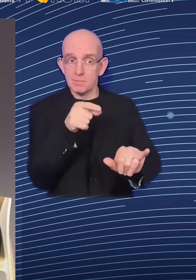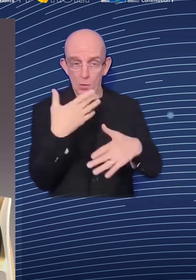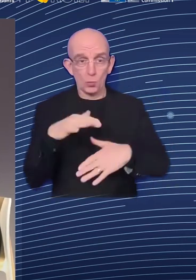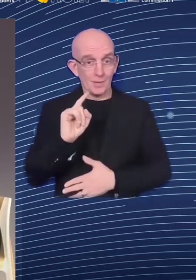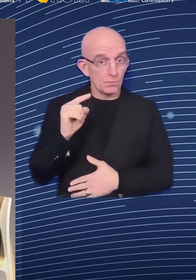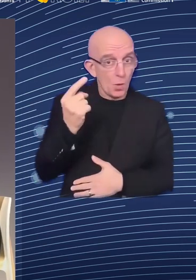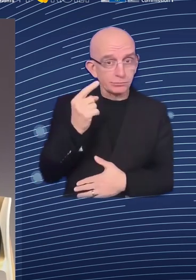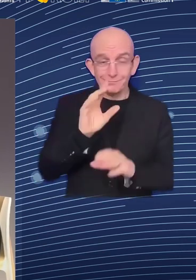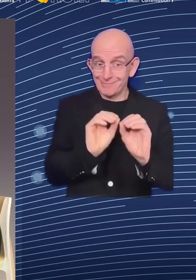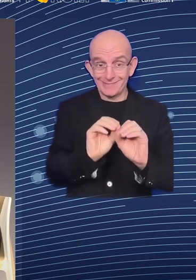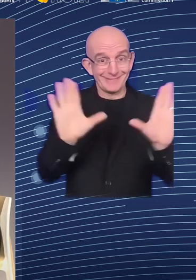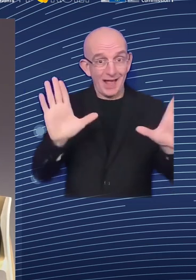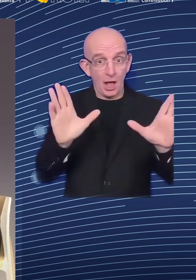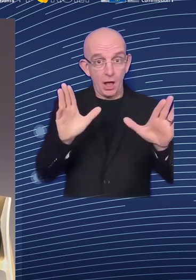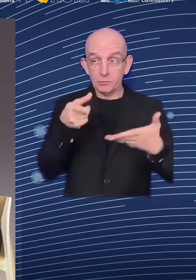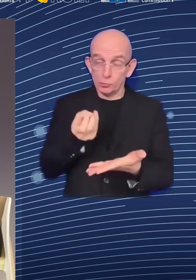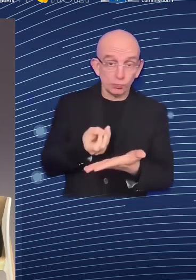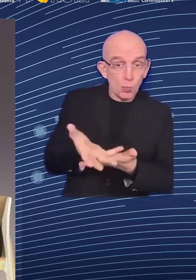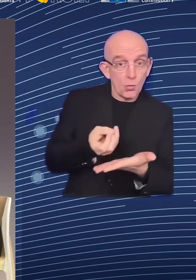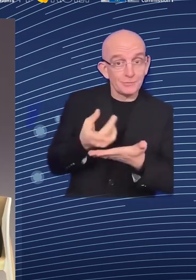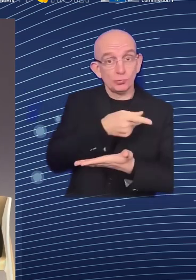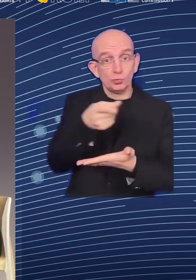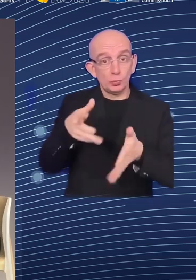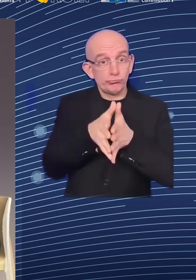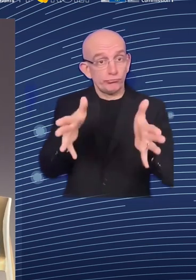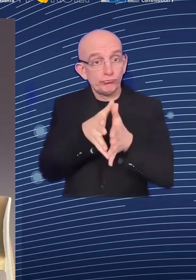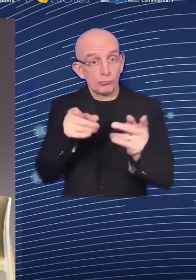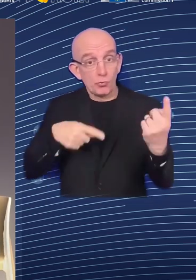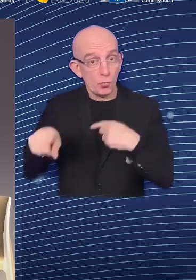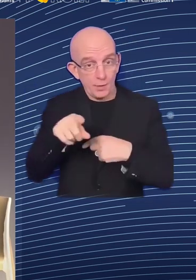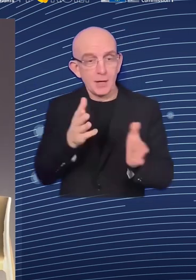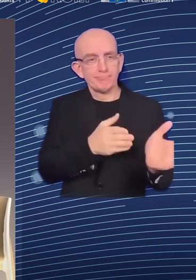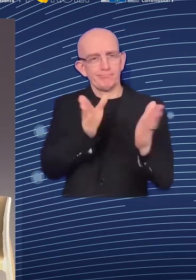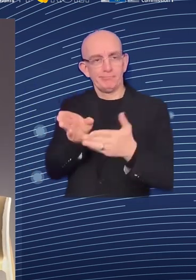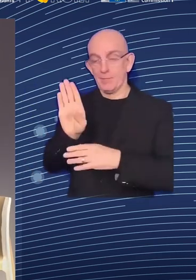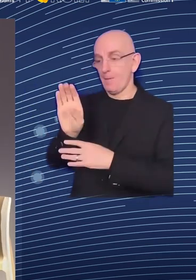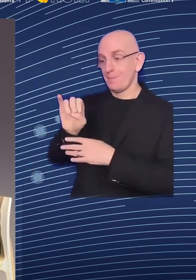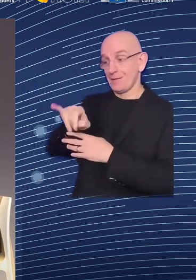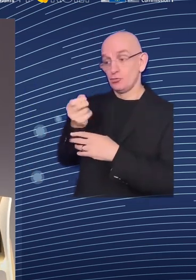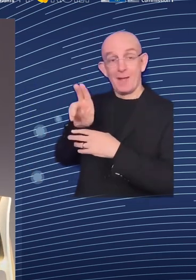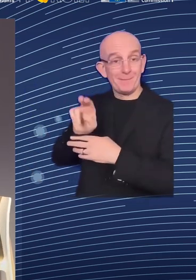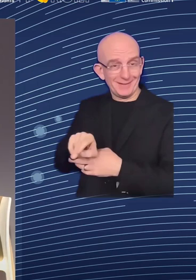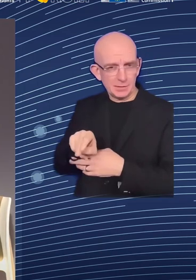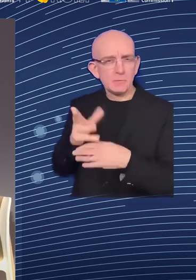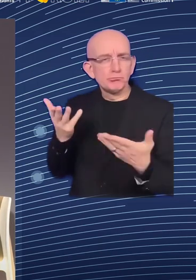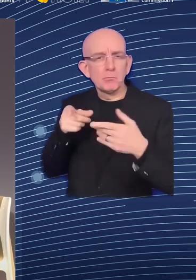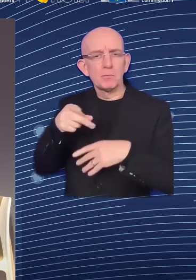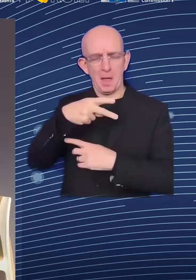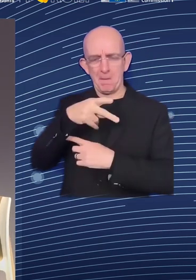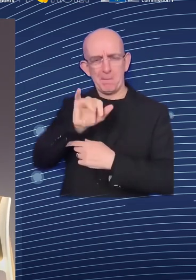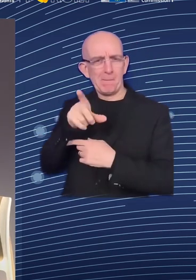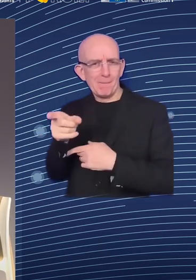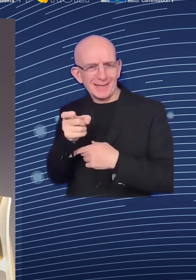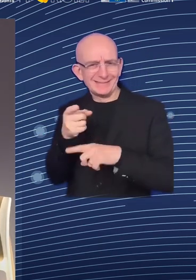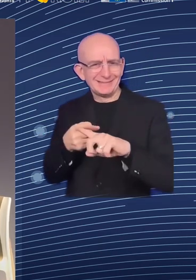PICS. It's a French certification scheme, I guess, to prove that you have the skills that that we want to teach. Can